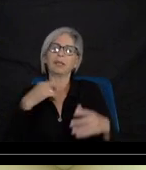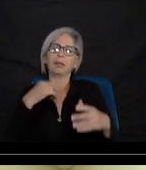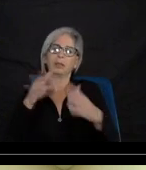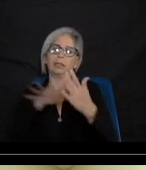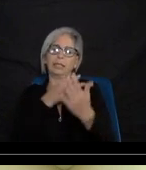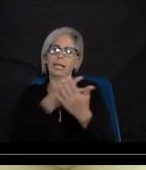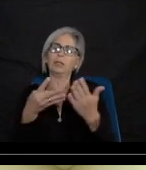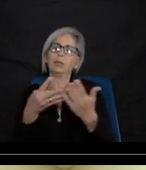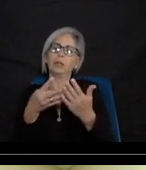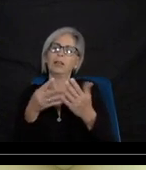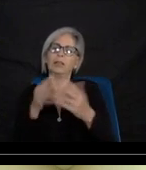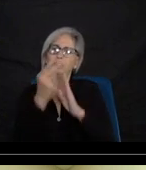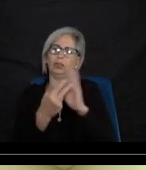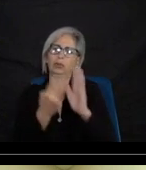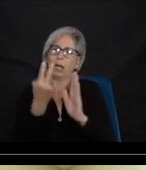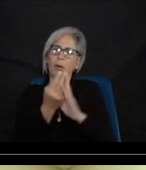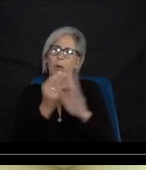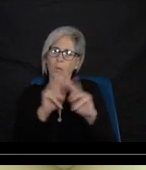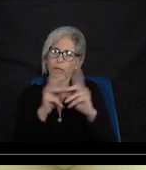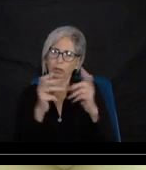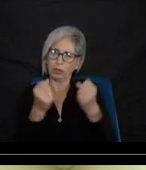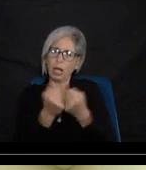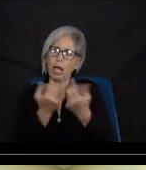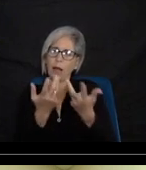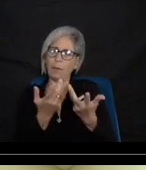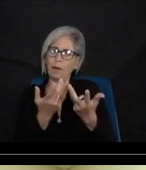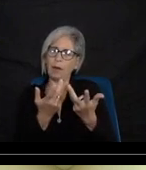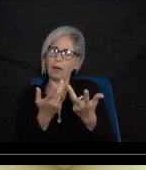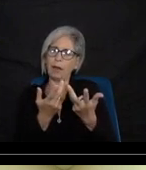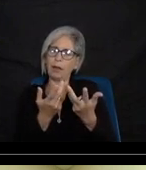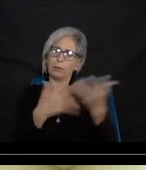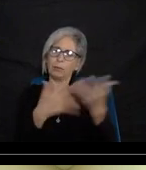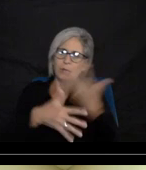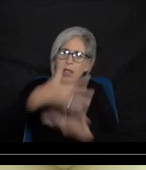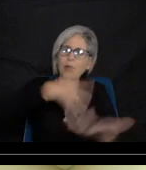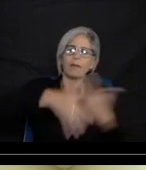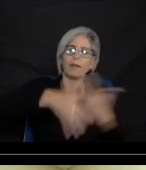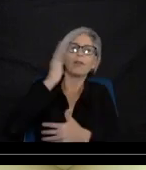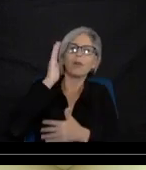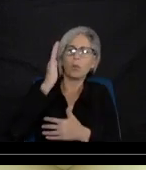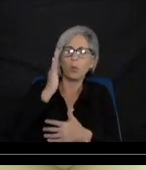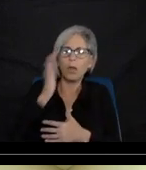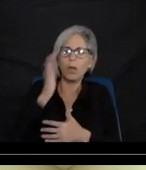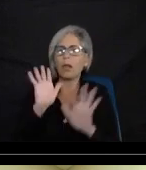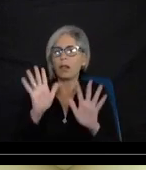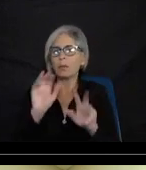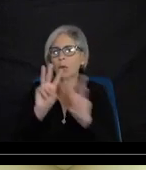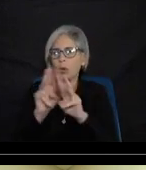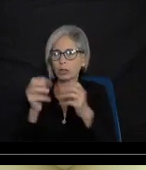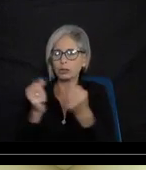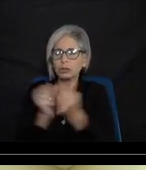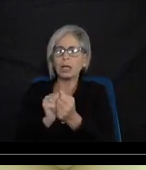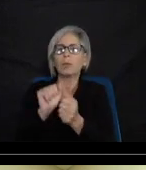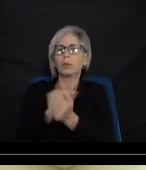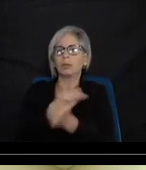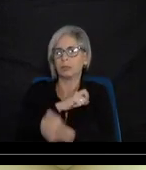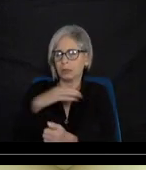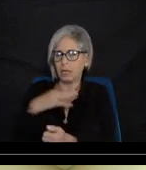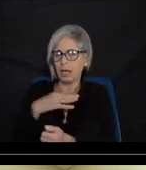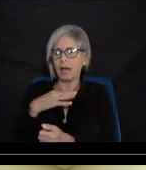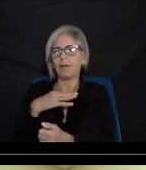about 2 hours. Maybe it could go faster. And it'll be interactive. It'll be an interactive workshop where staff will